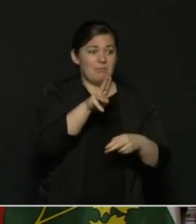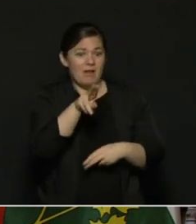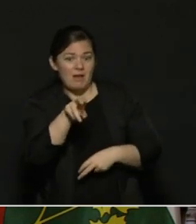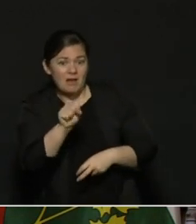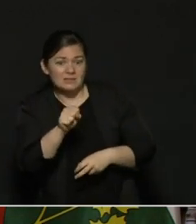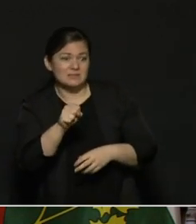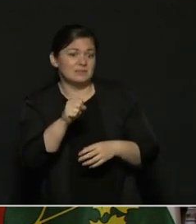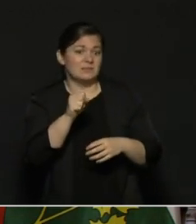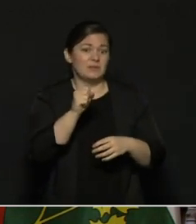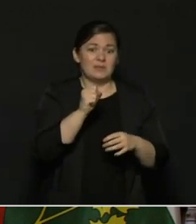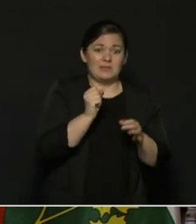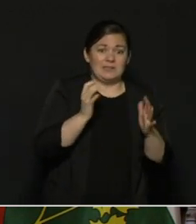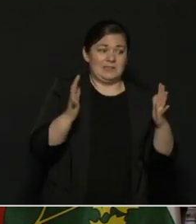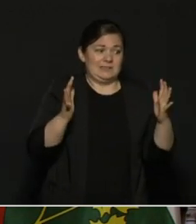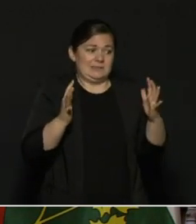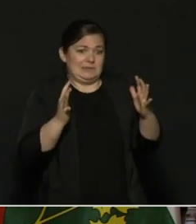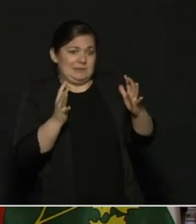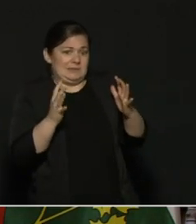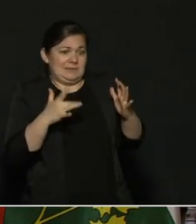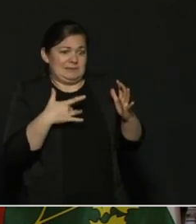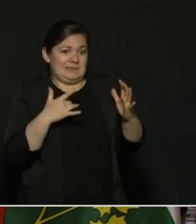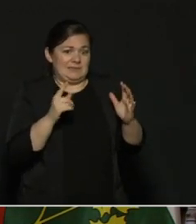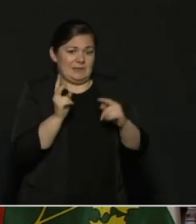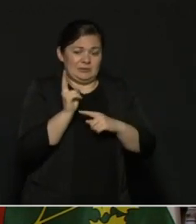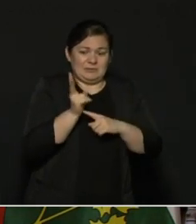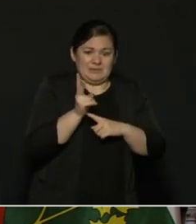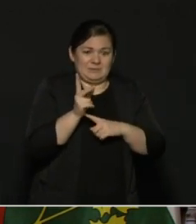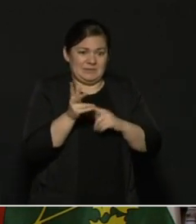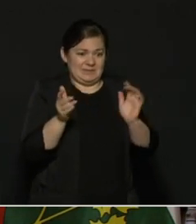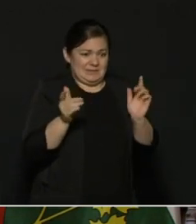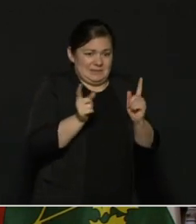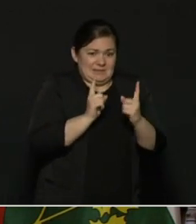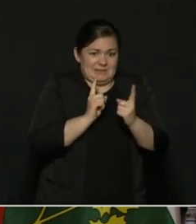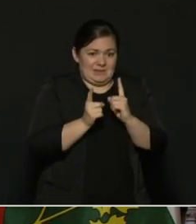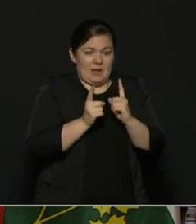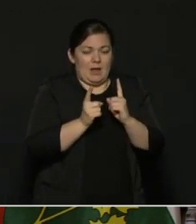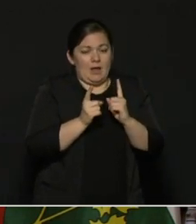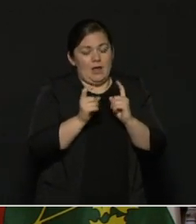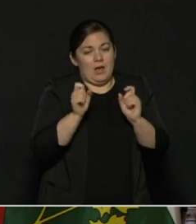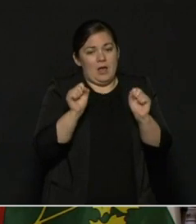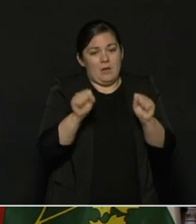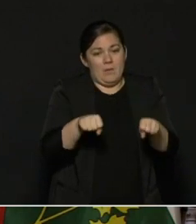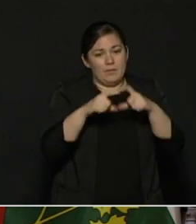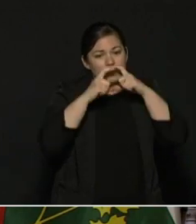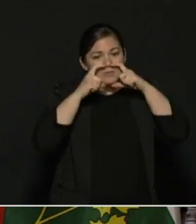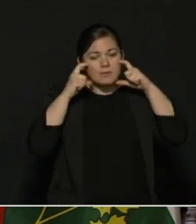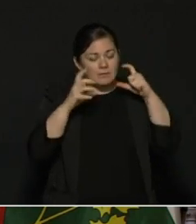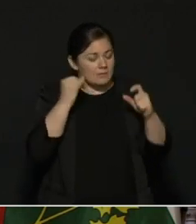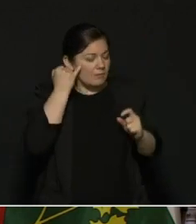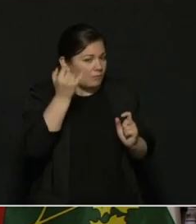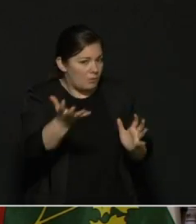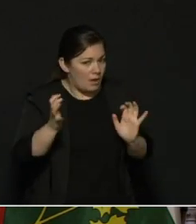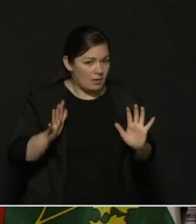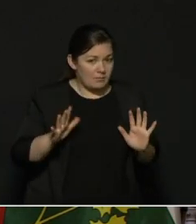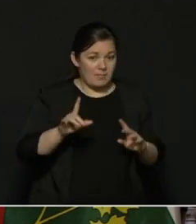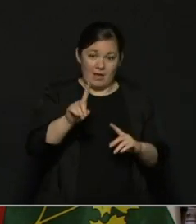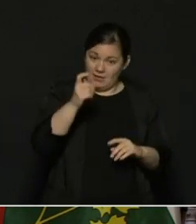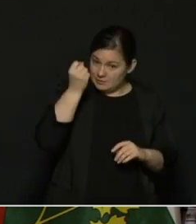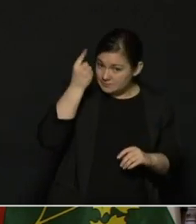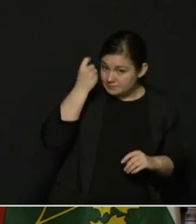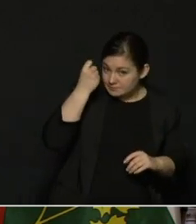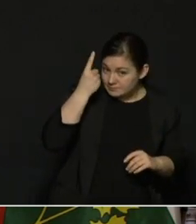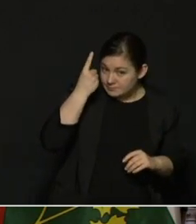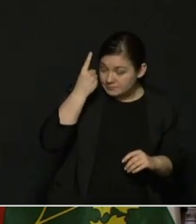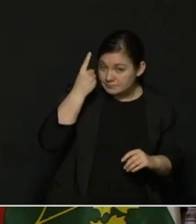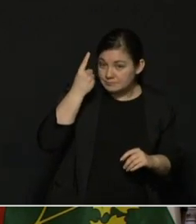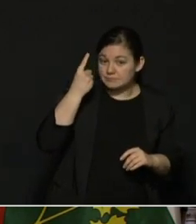with a crowd for a couple of minutes or so, you may want to choose to wear one. My point has always been to say, by wearing a mask, you